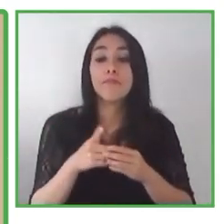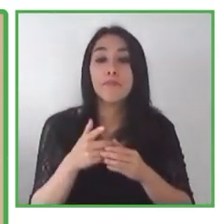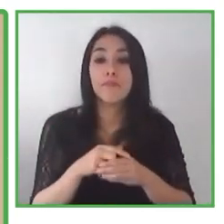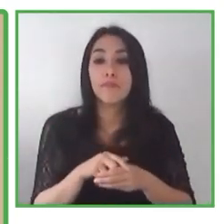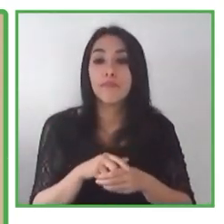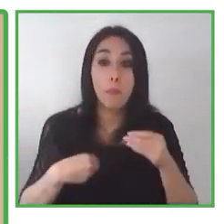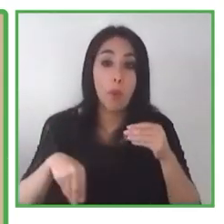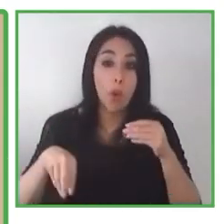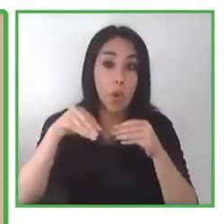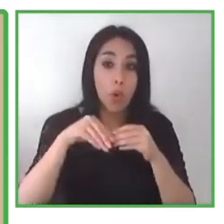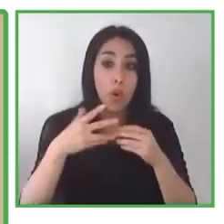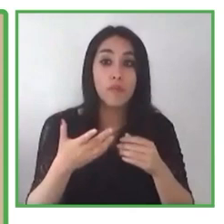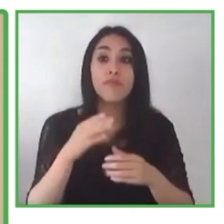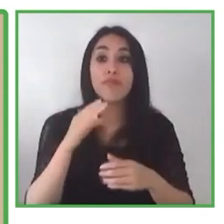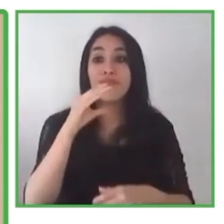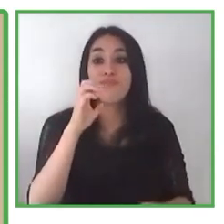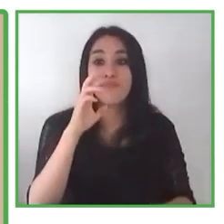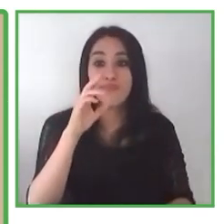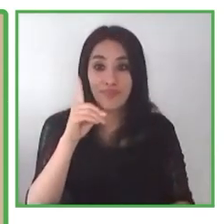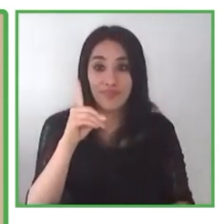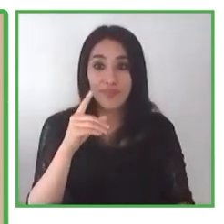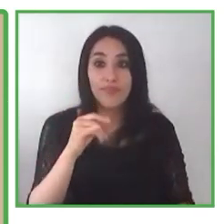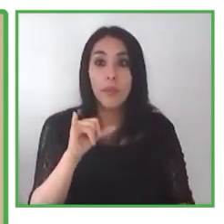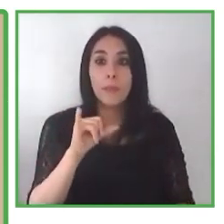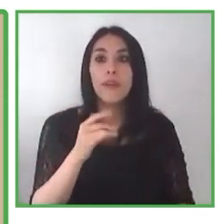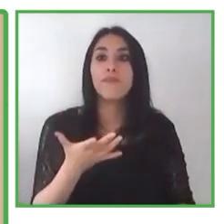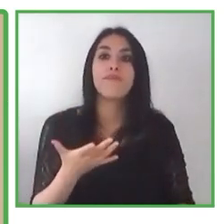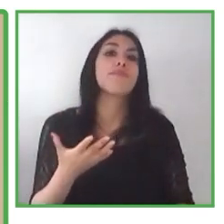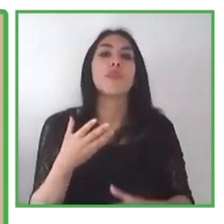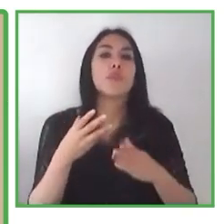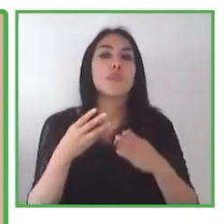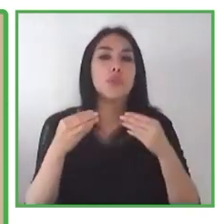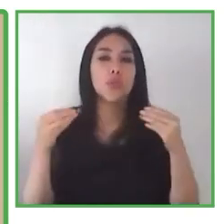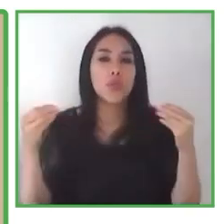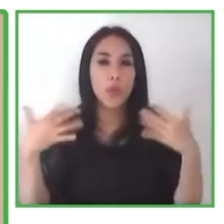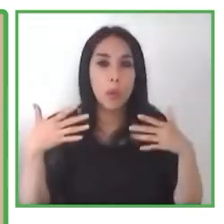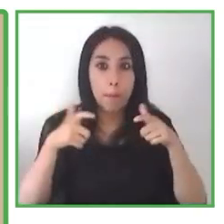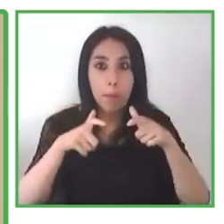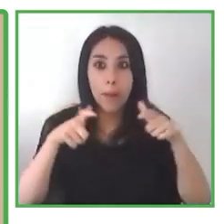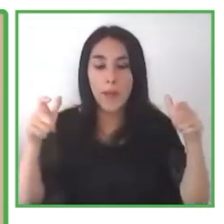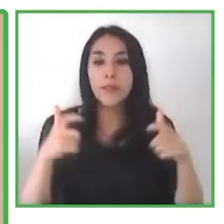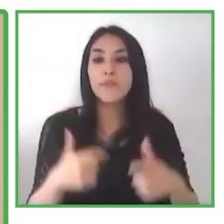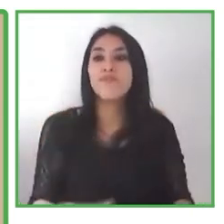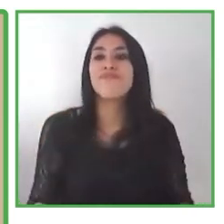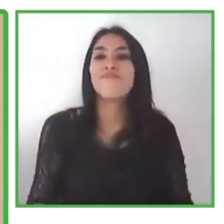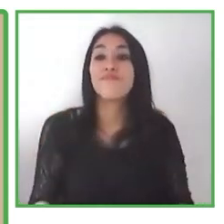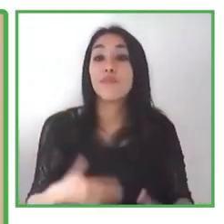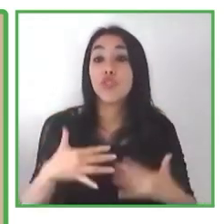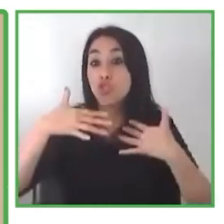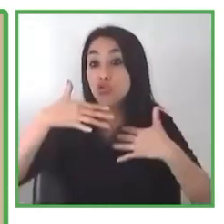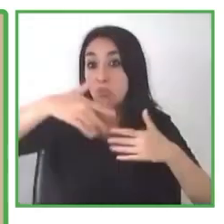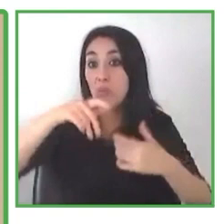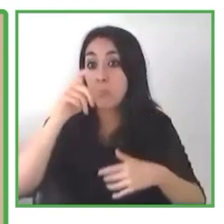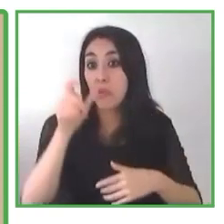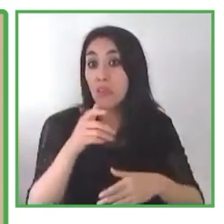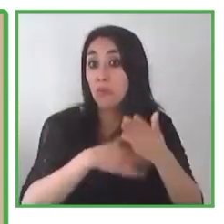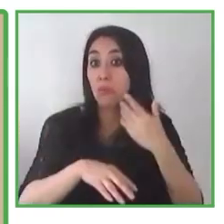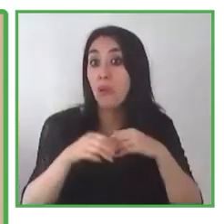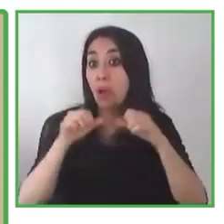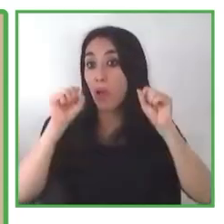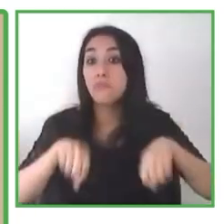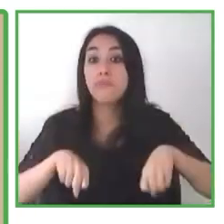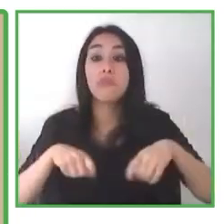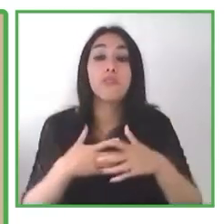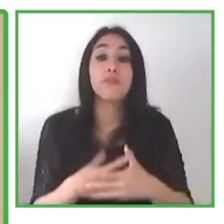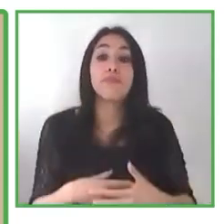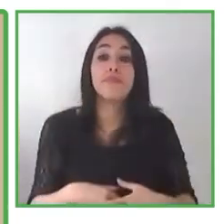including people with disabilities. And it includes other provisions to optimize opportunities for people with disabilities so